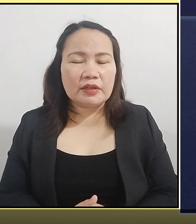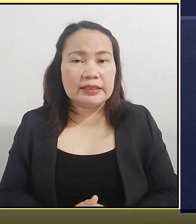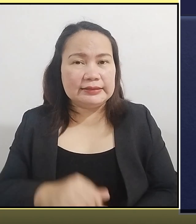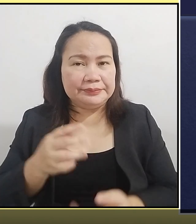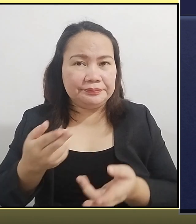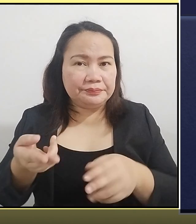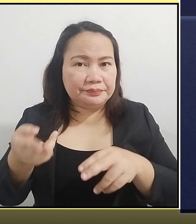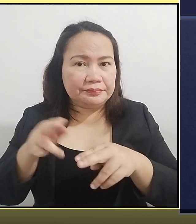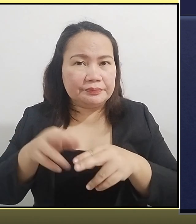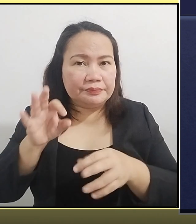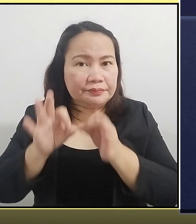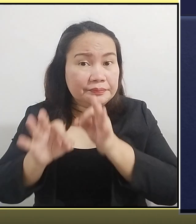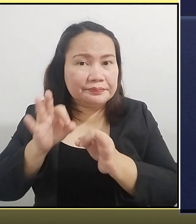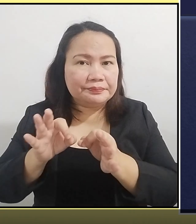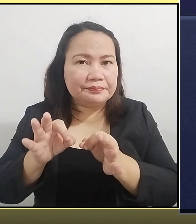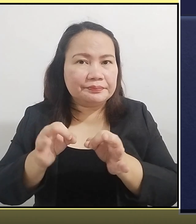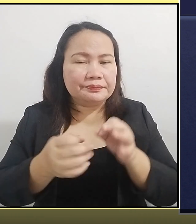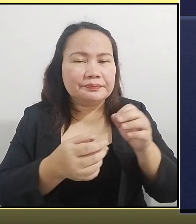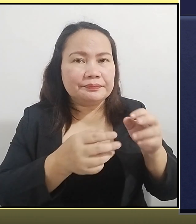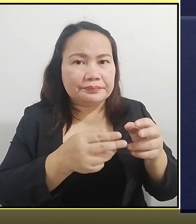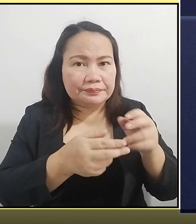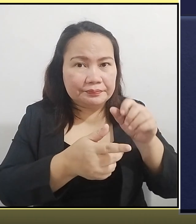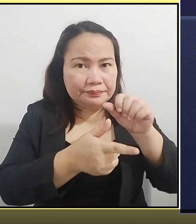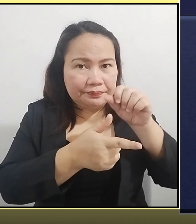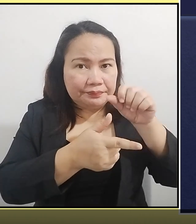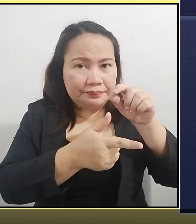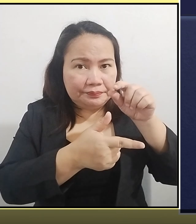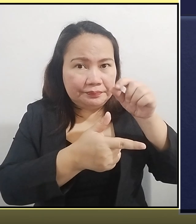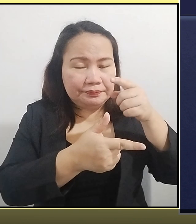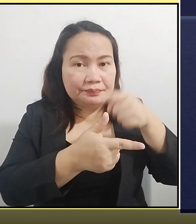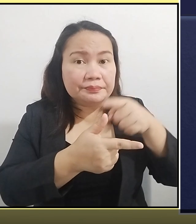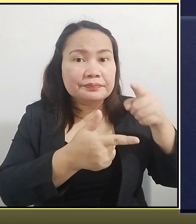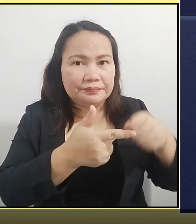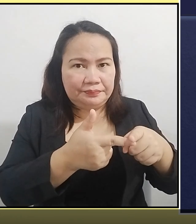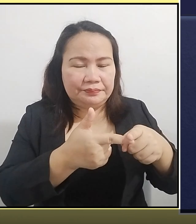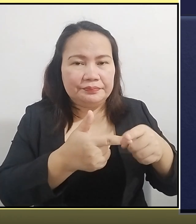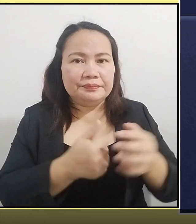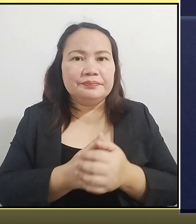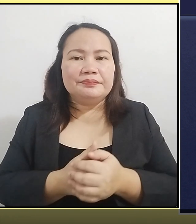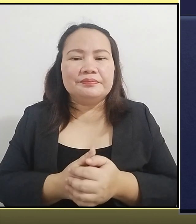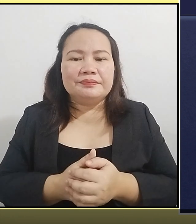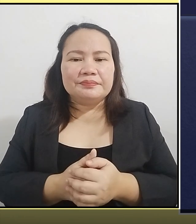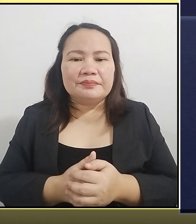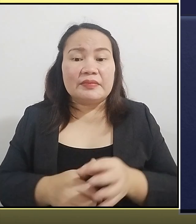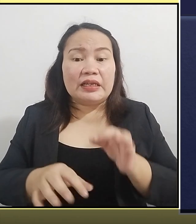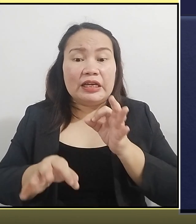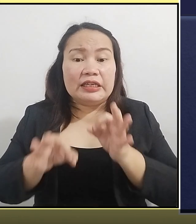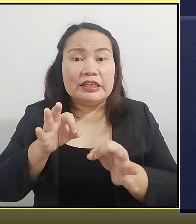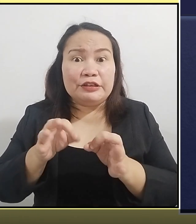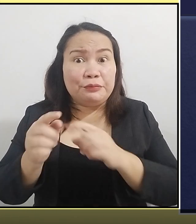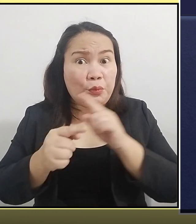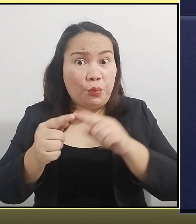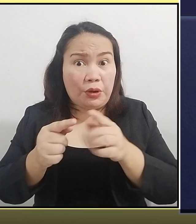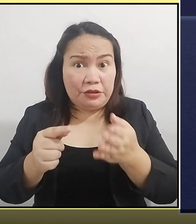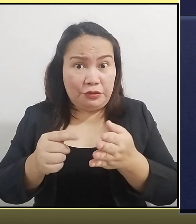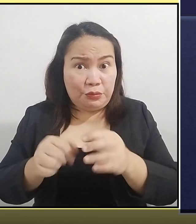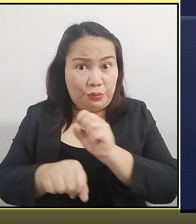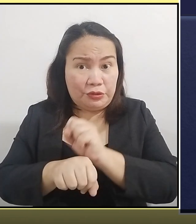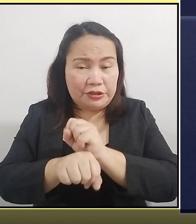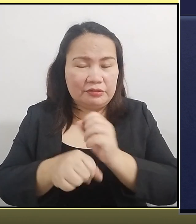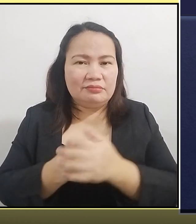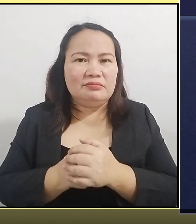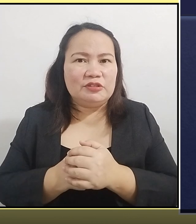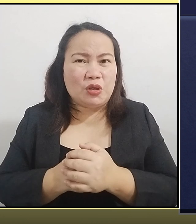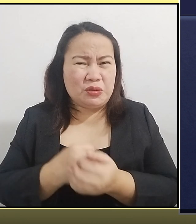if, you write then. Okay? So, if when you work, then you get paid. Okay, so